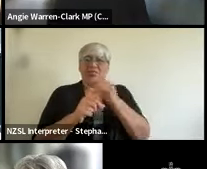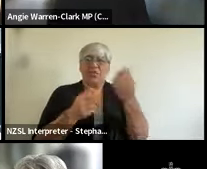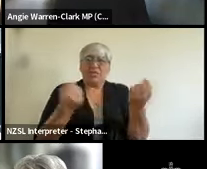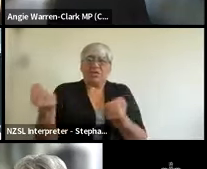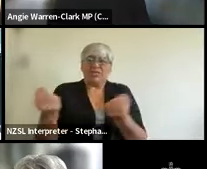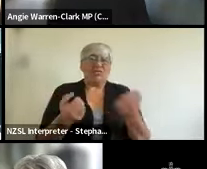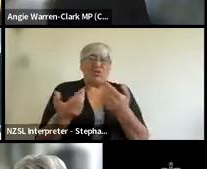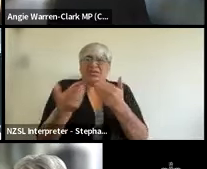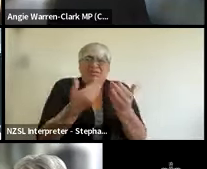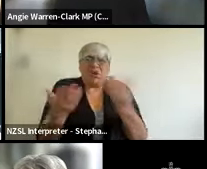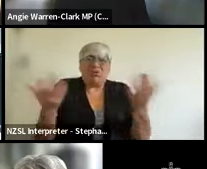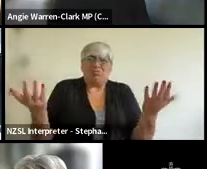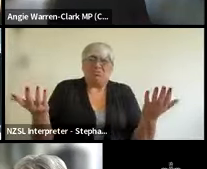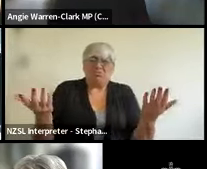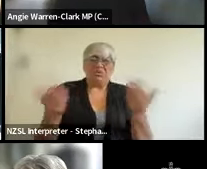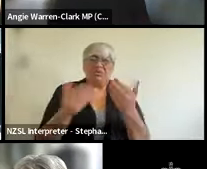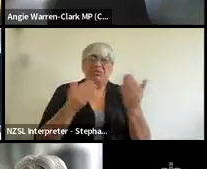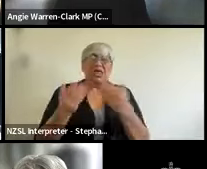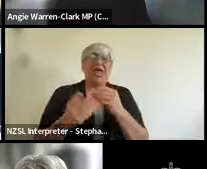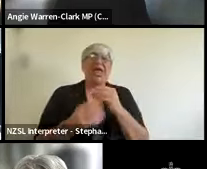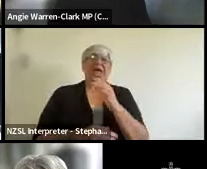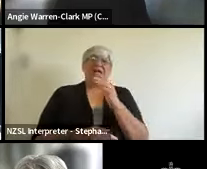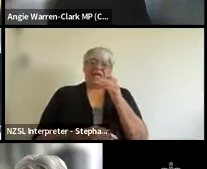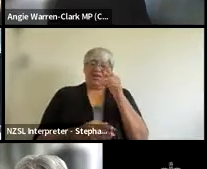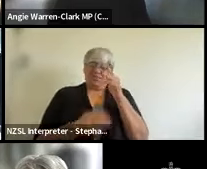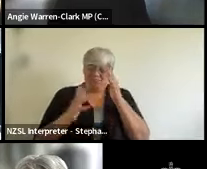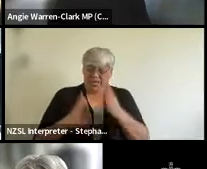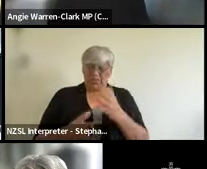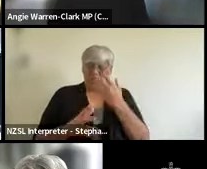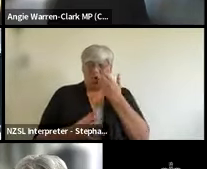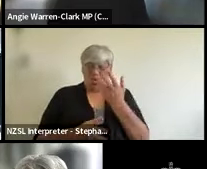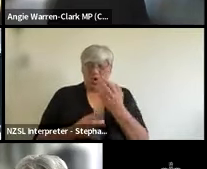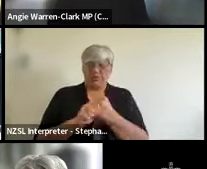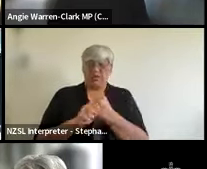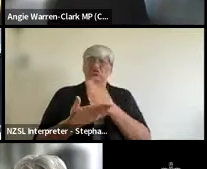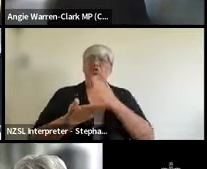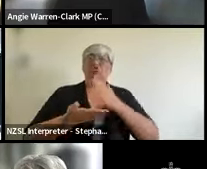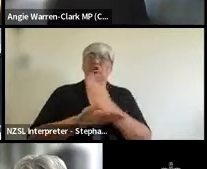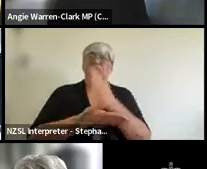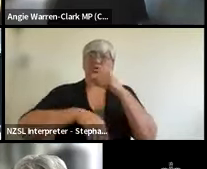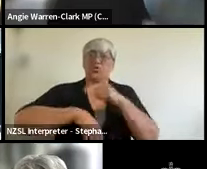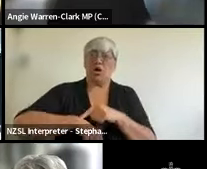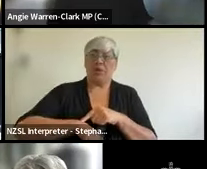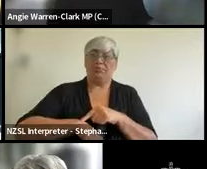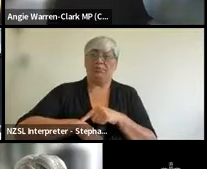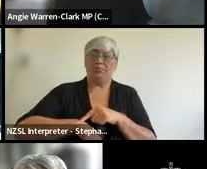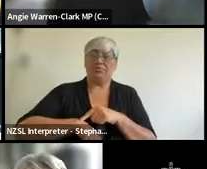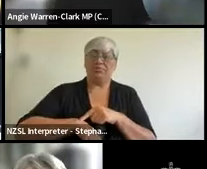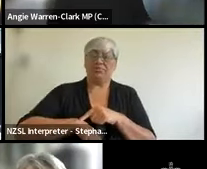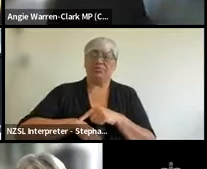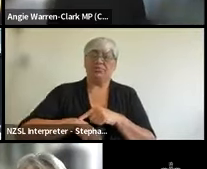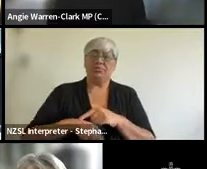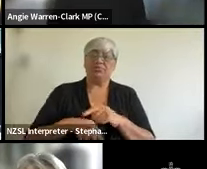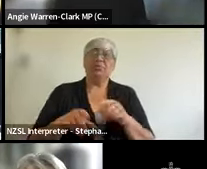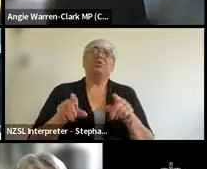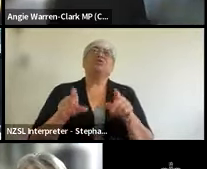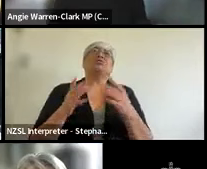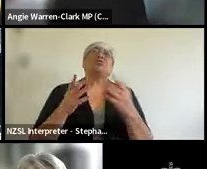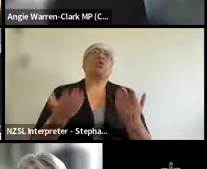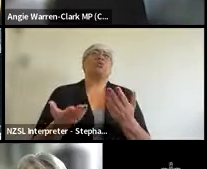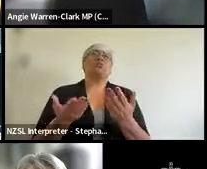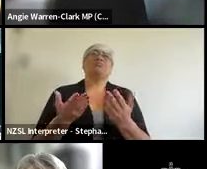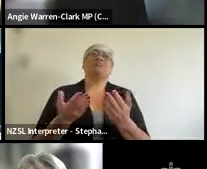happens to be, and it needs to be absolutely real time, so that you